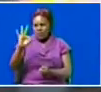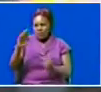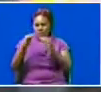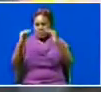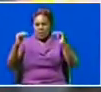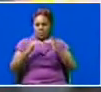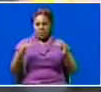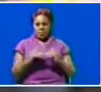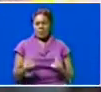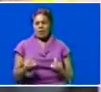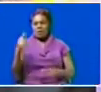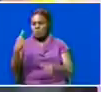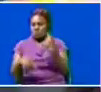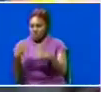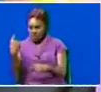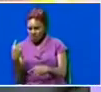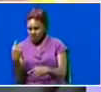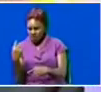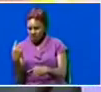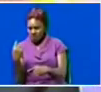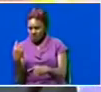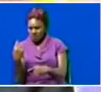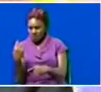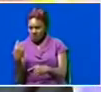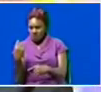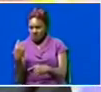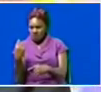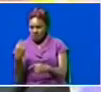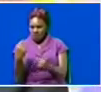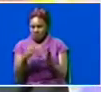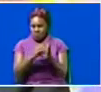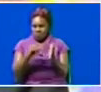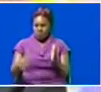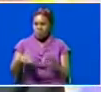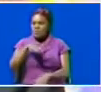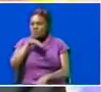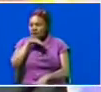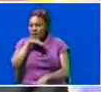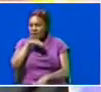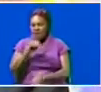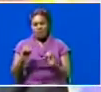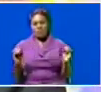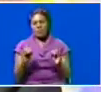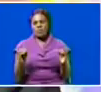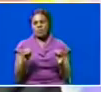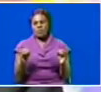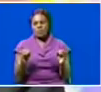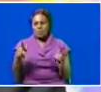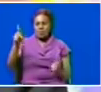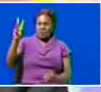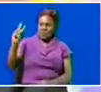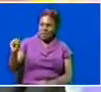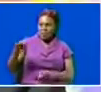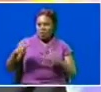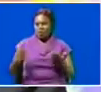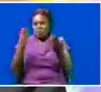that he's talking about, and then it wins, you will not rule out Raila Odinga going for the highest office, whether it will be the premiership